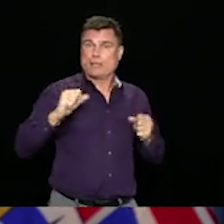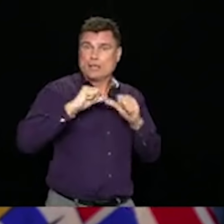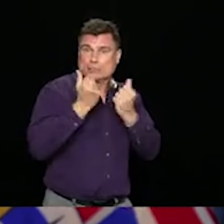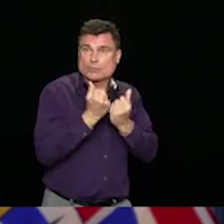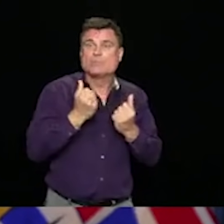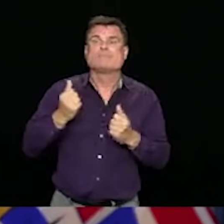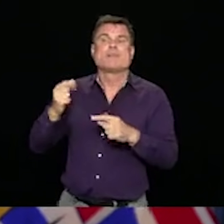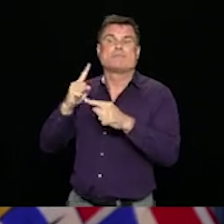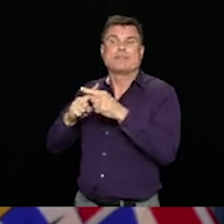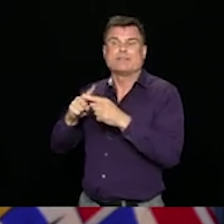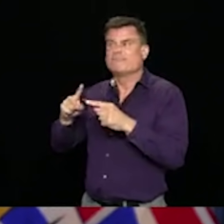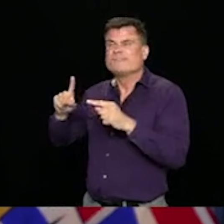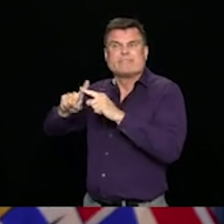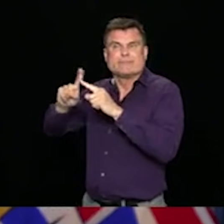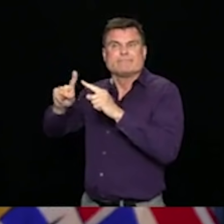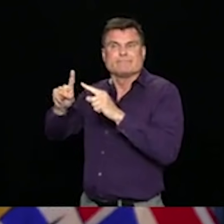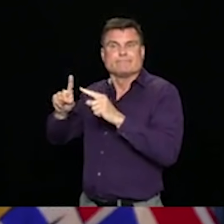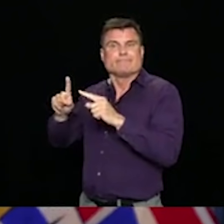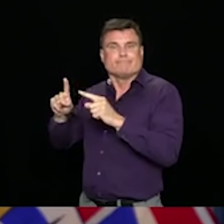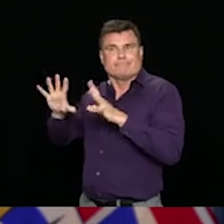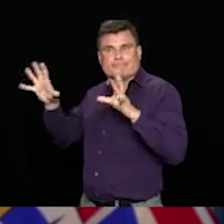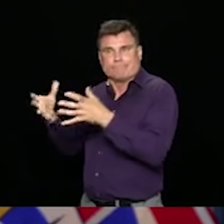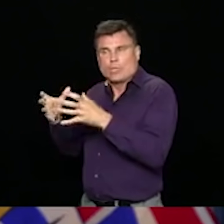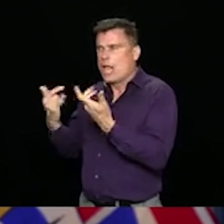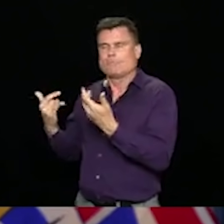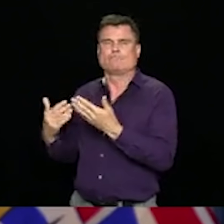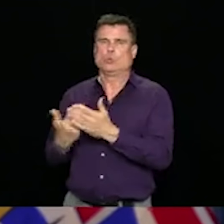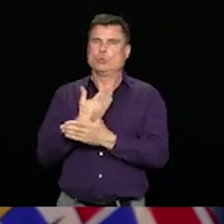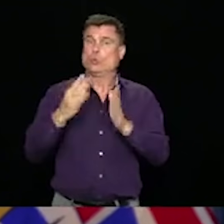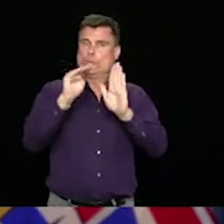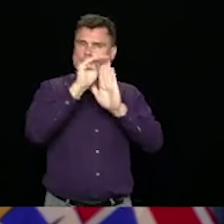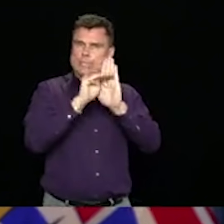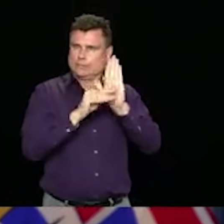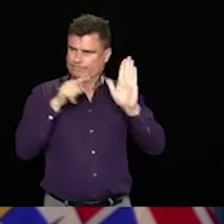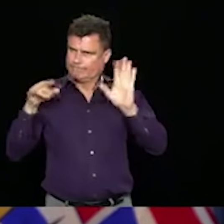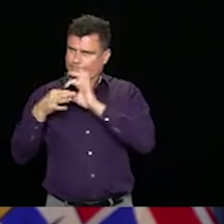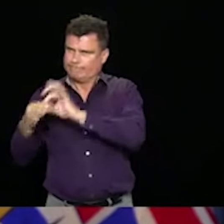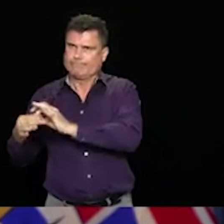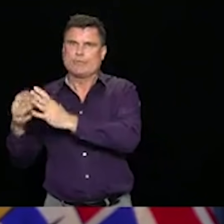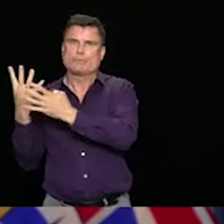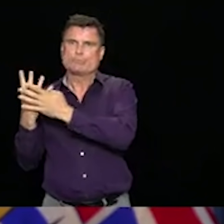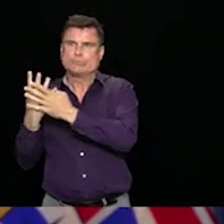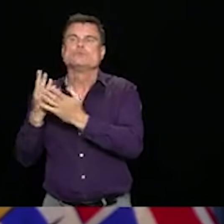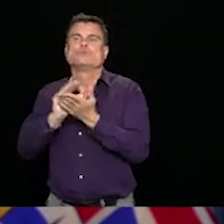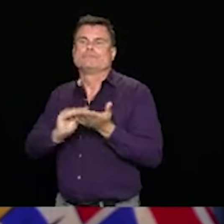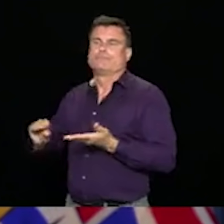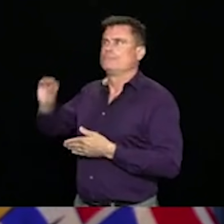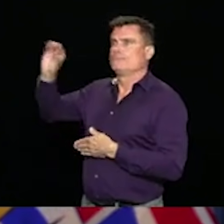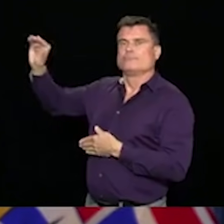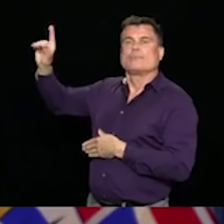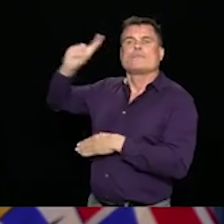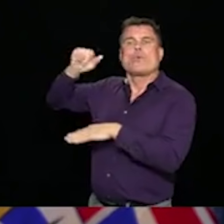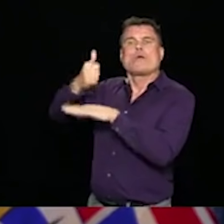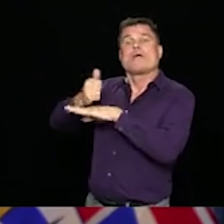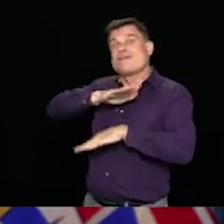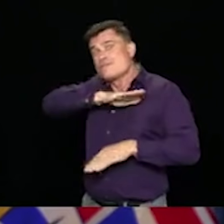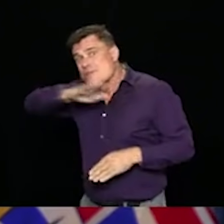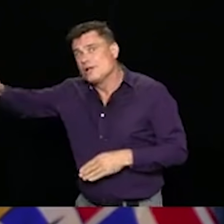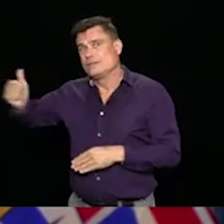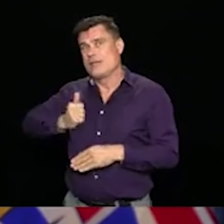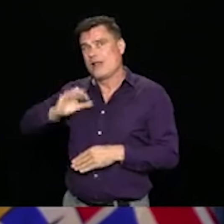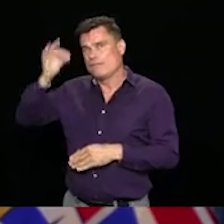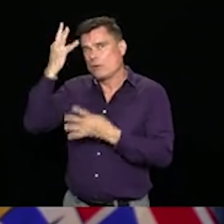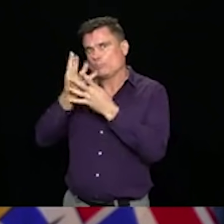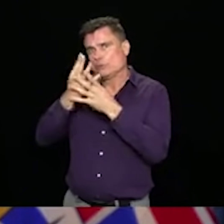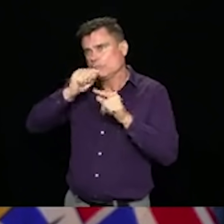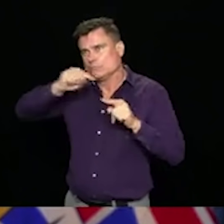were developed have really been now expanded and put in place in federal correctional institutions across the country.